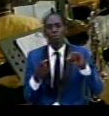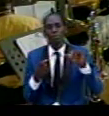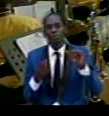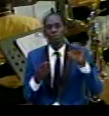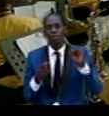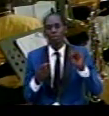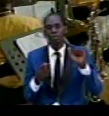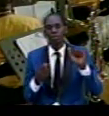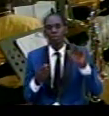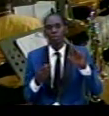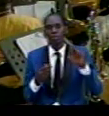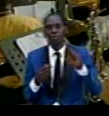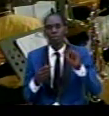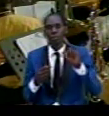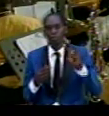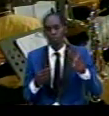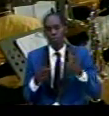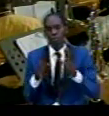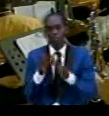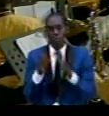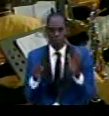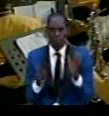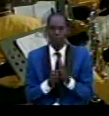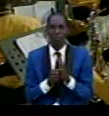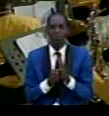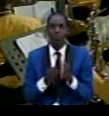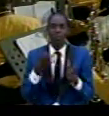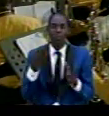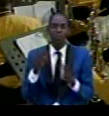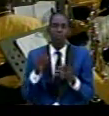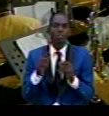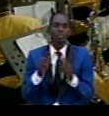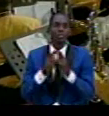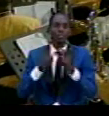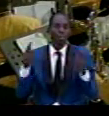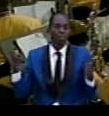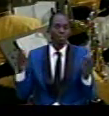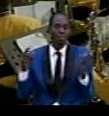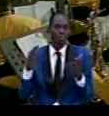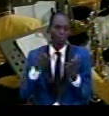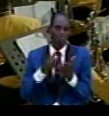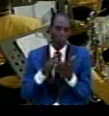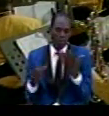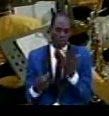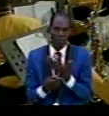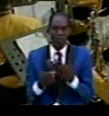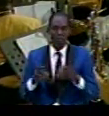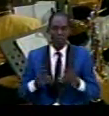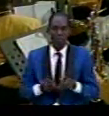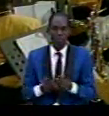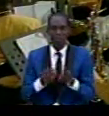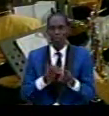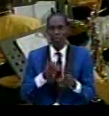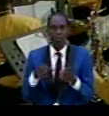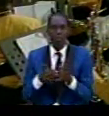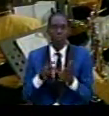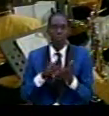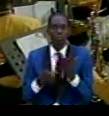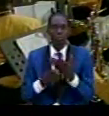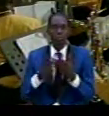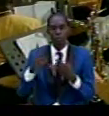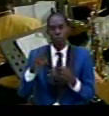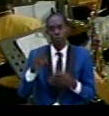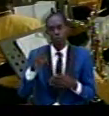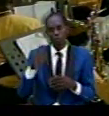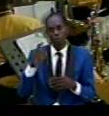a great salvation and deliverance that was wrought during this crusade. Wisdom Silas from Nazareth